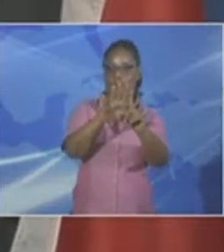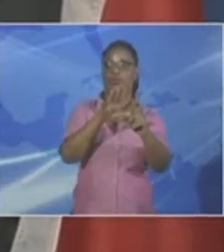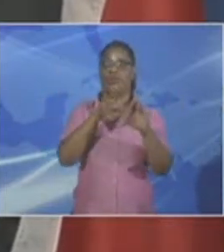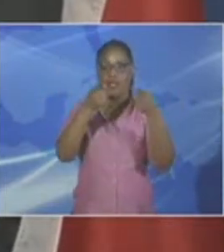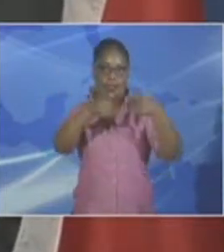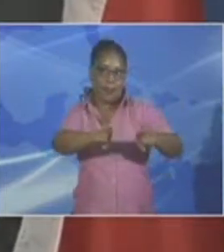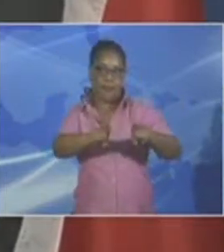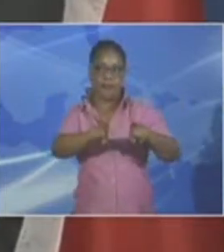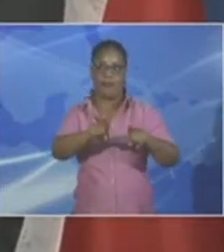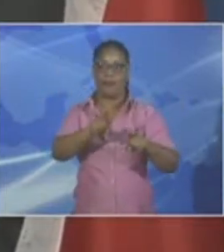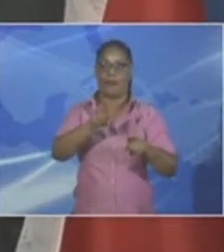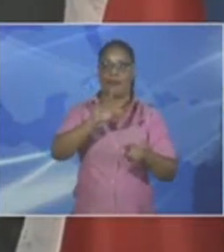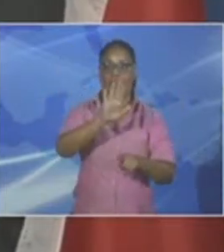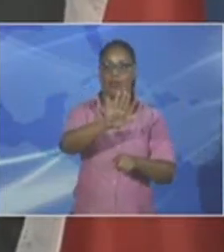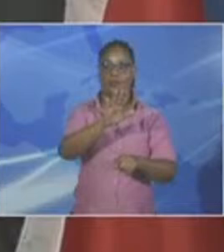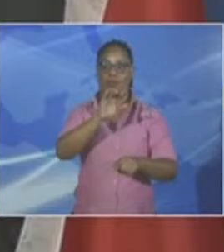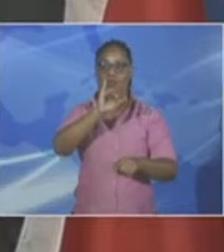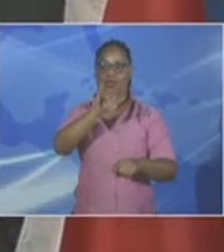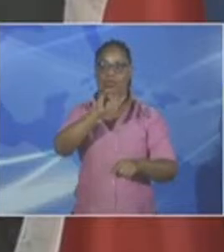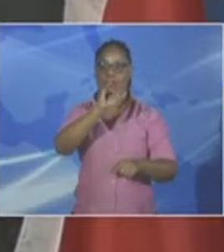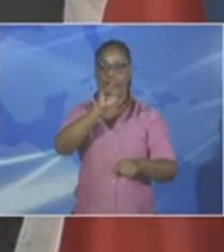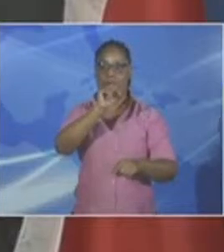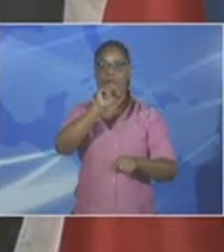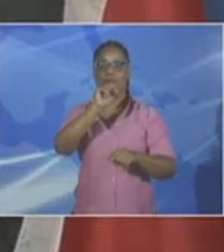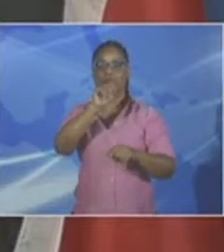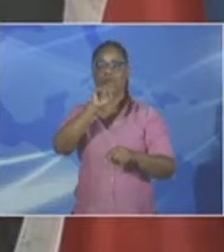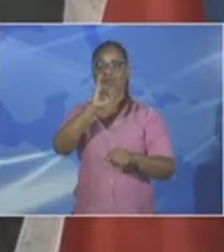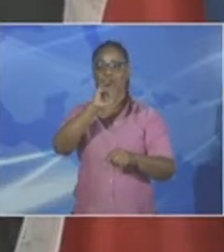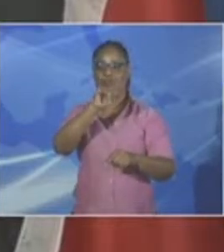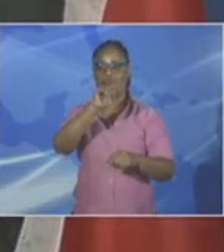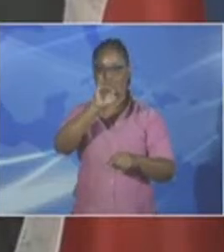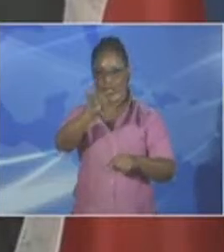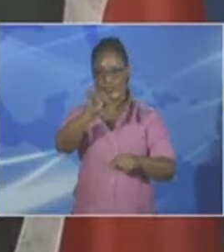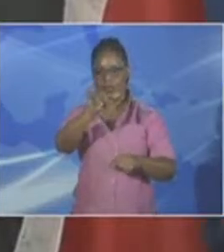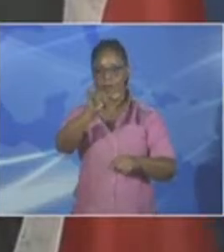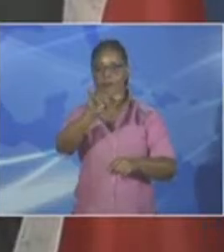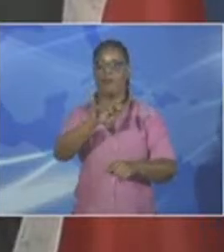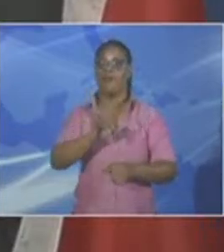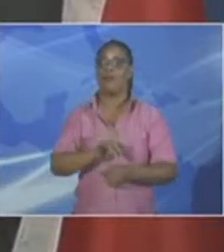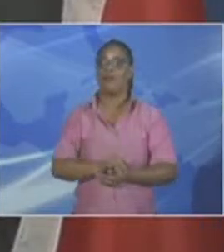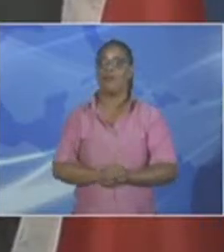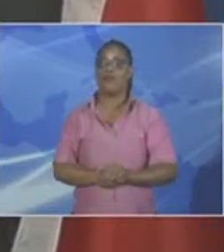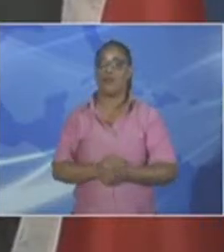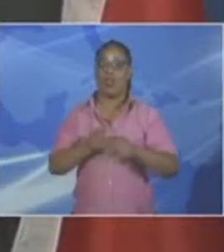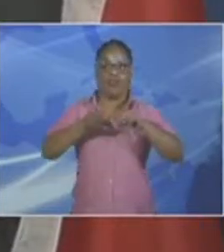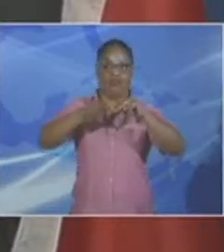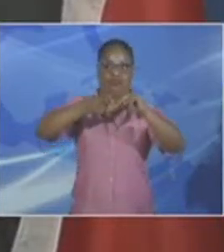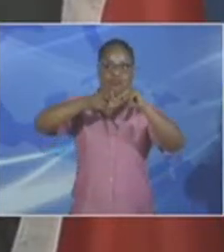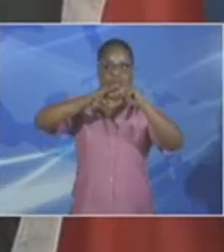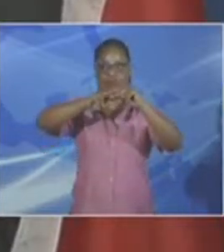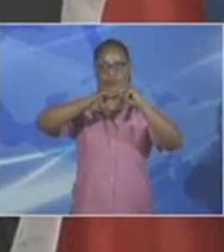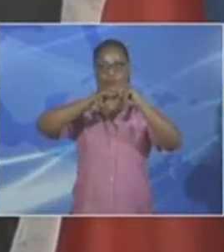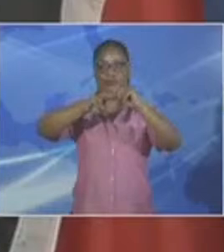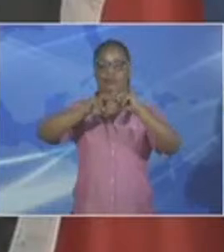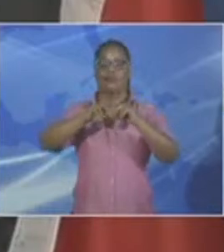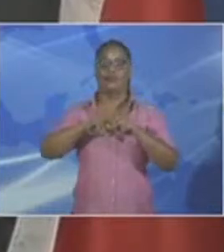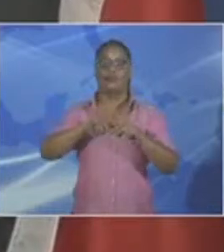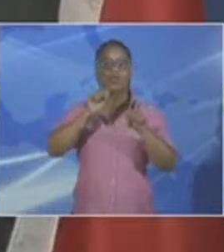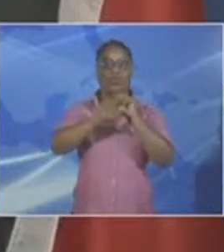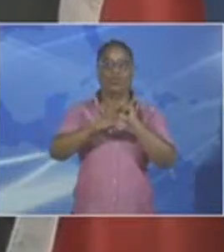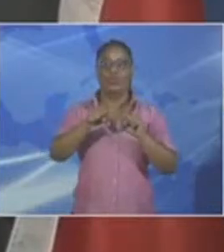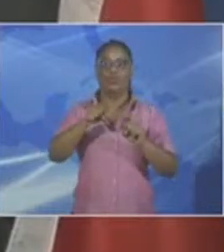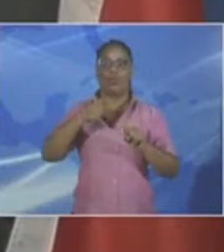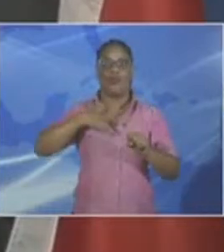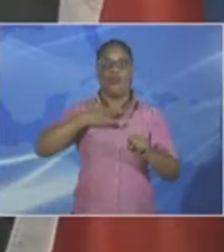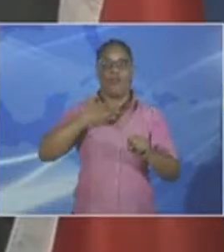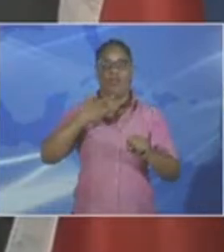order of about 300,000 people or thereabouts. So we could say that in our population, there are about 1 million people who would have